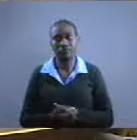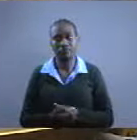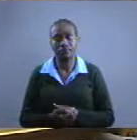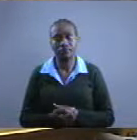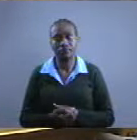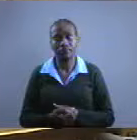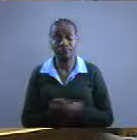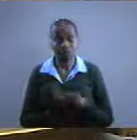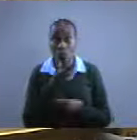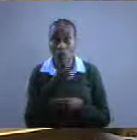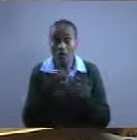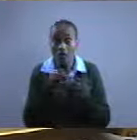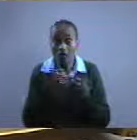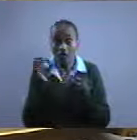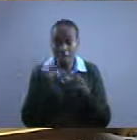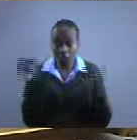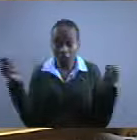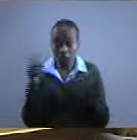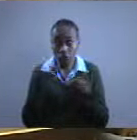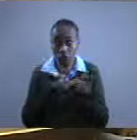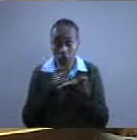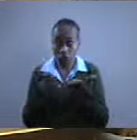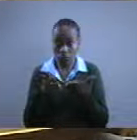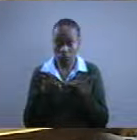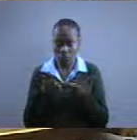Have all members voted?